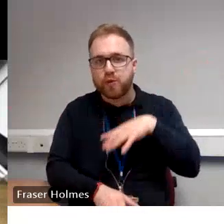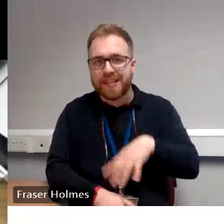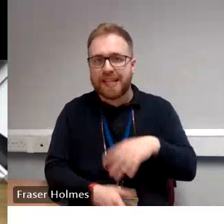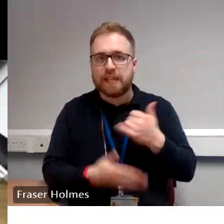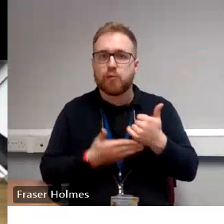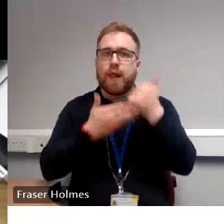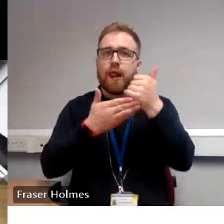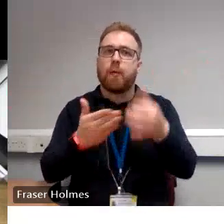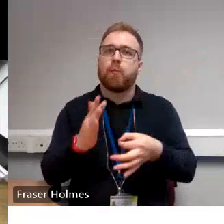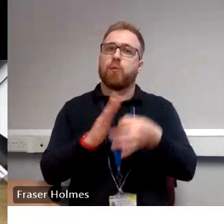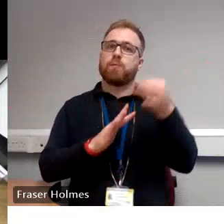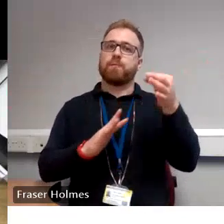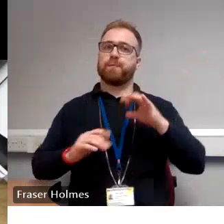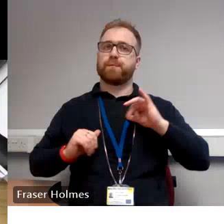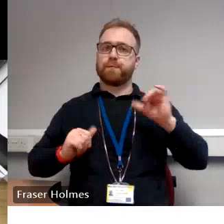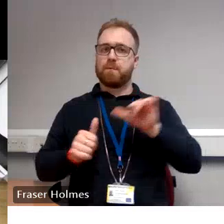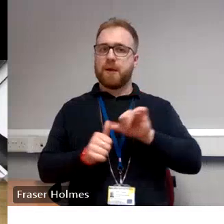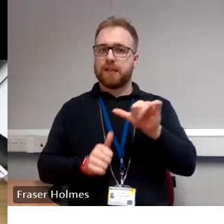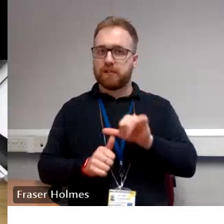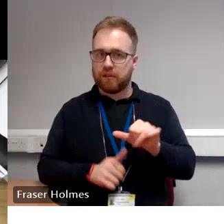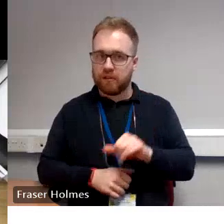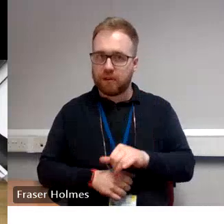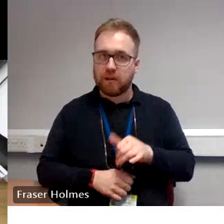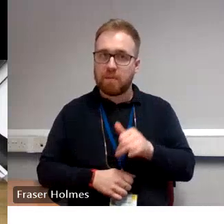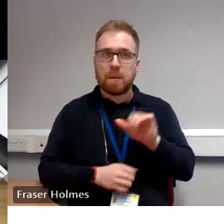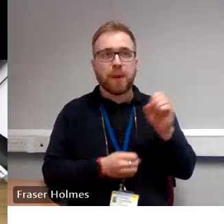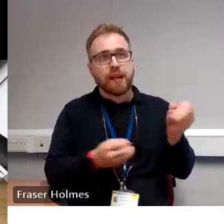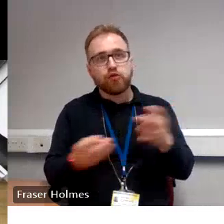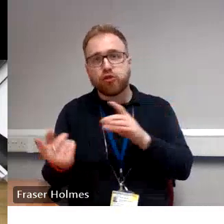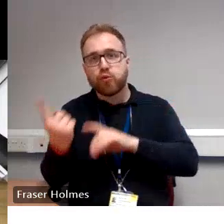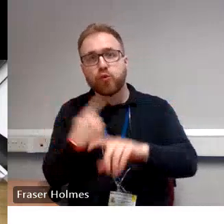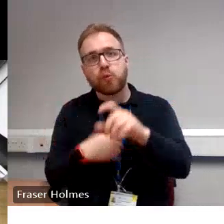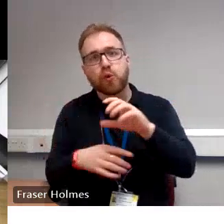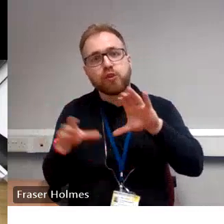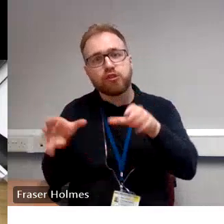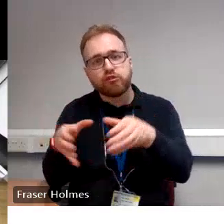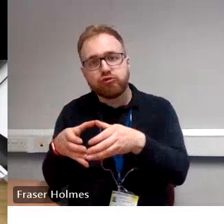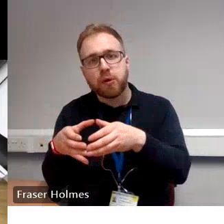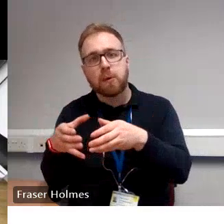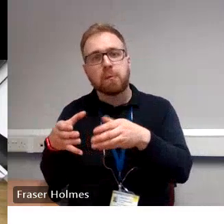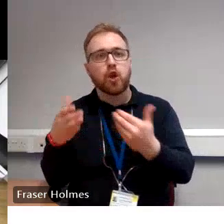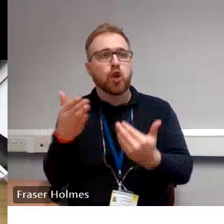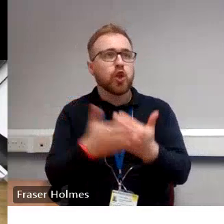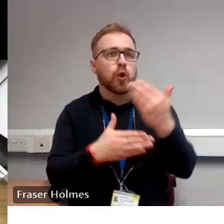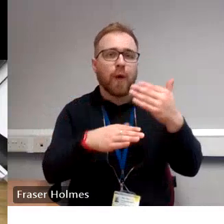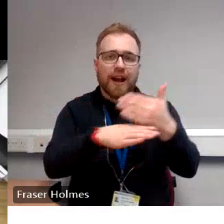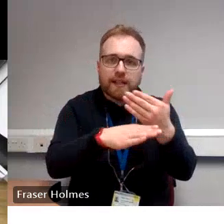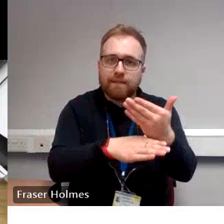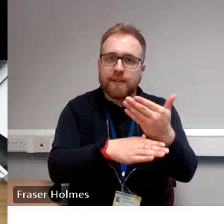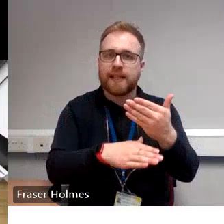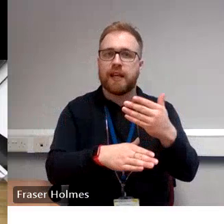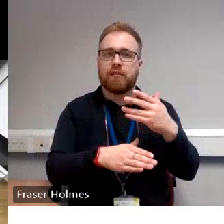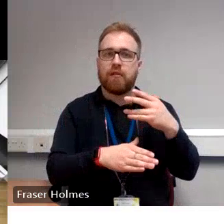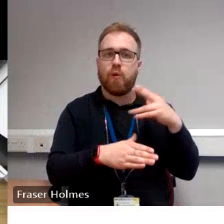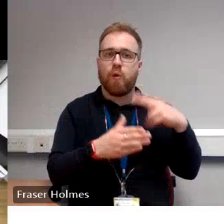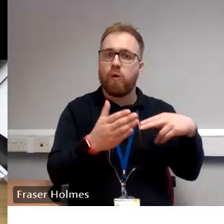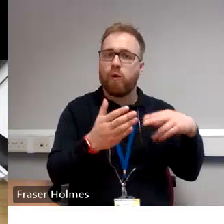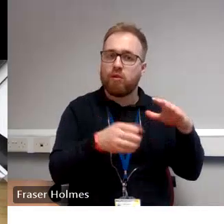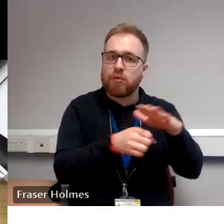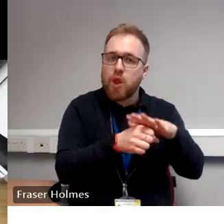better. That might mean being introduced to a community group, a new activity, or a local club. It could be